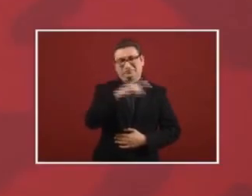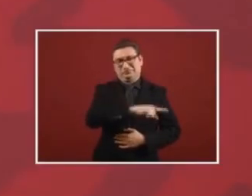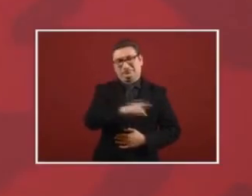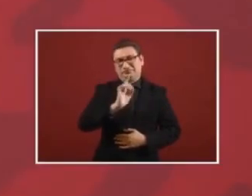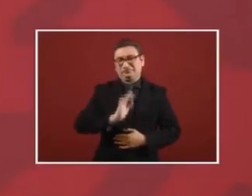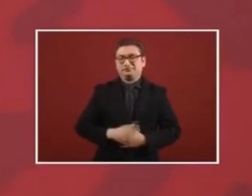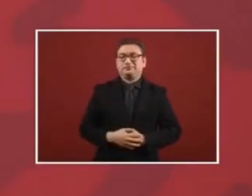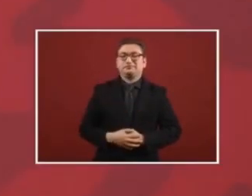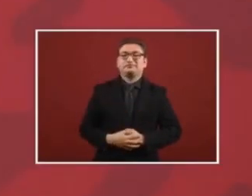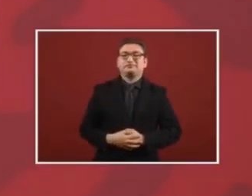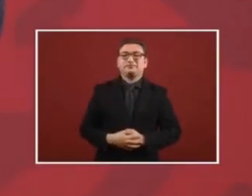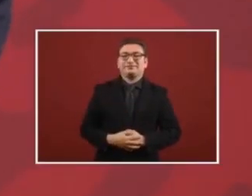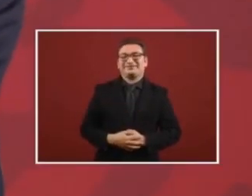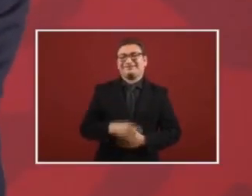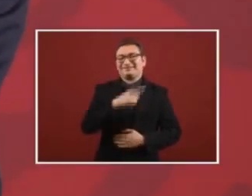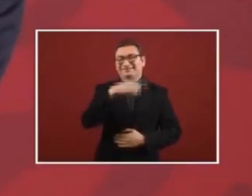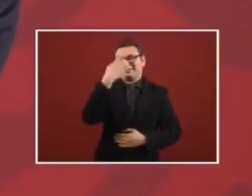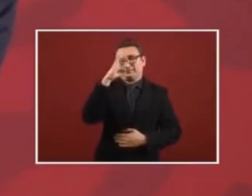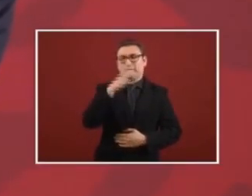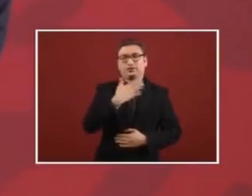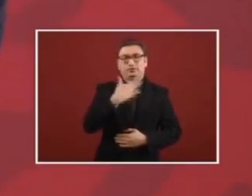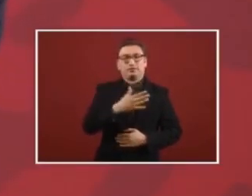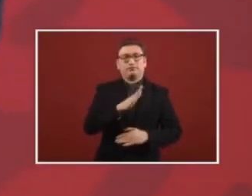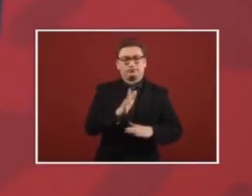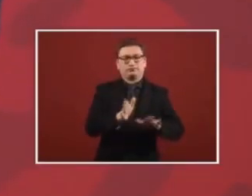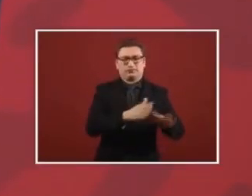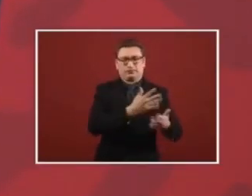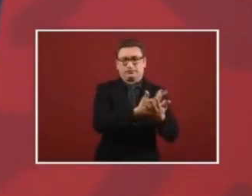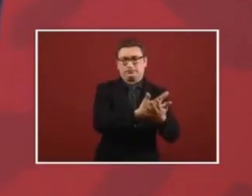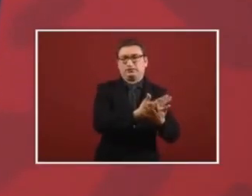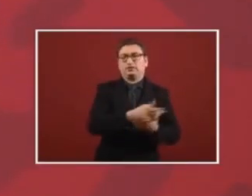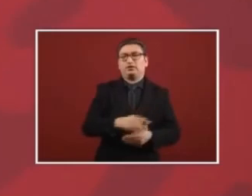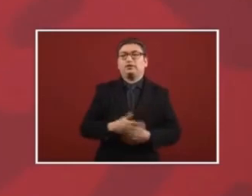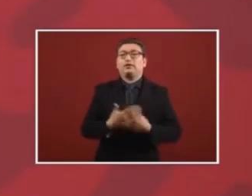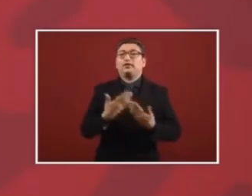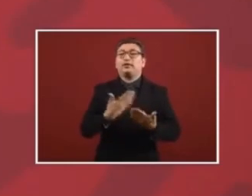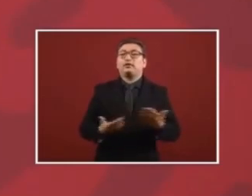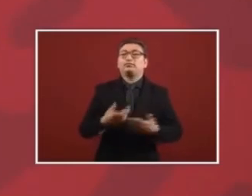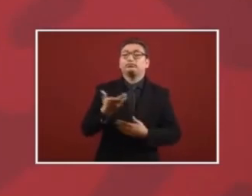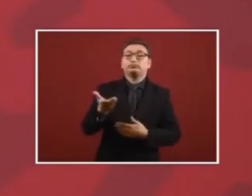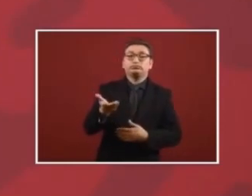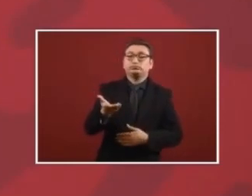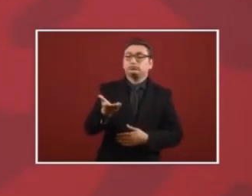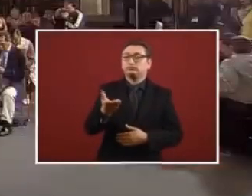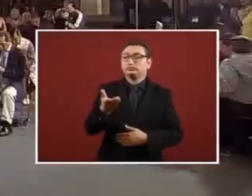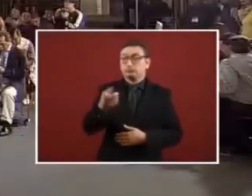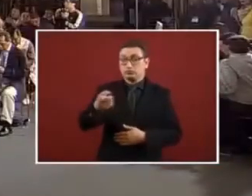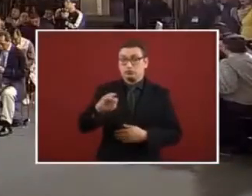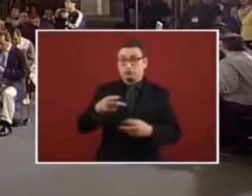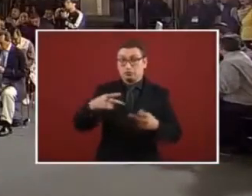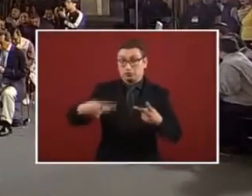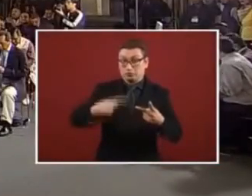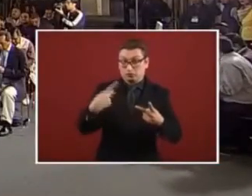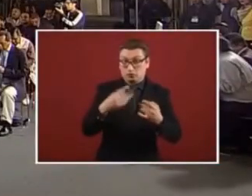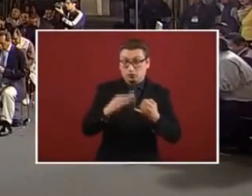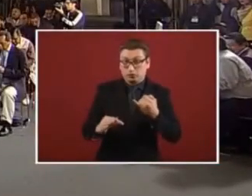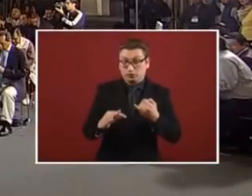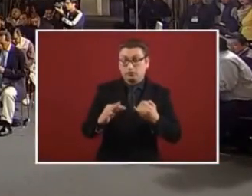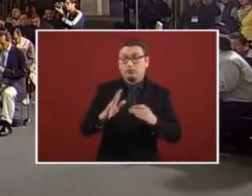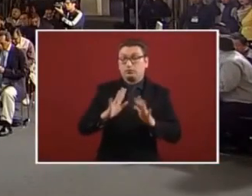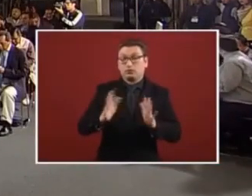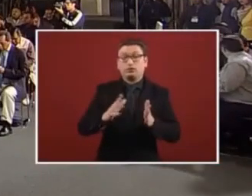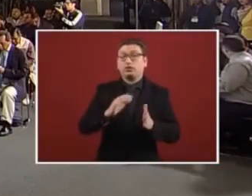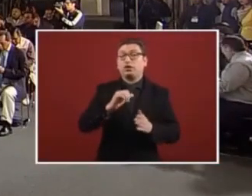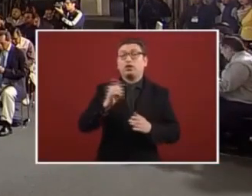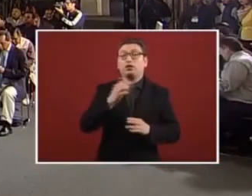are actually the experts, Especialistas really en special. tanto You're the specialist. que But in the meantime, terminaste, what was porque ahora vamos